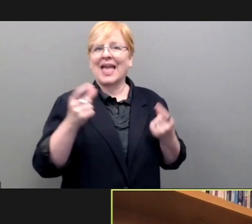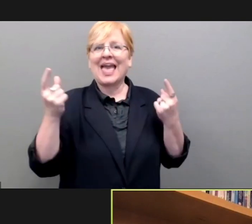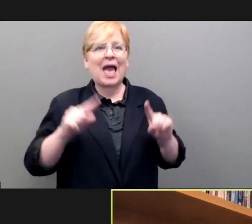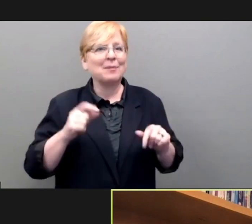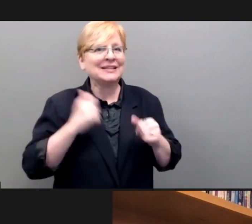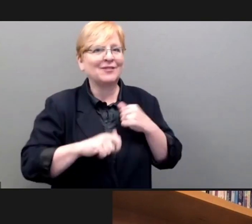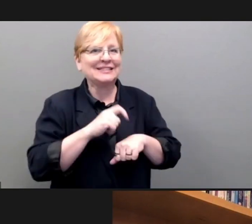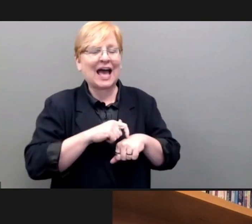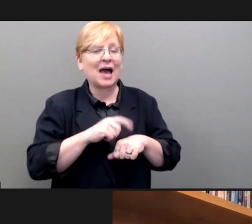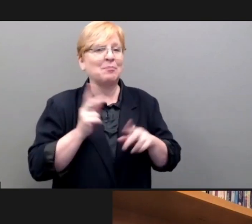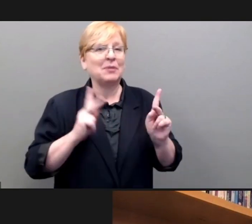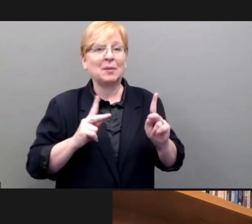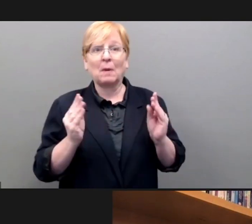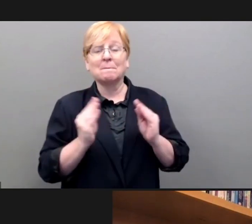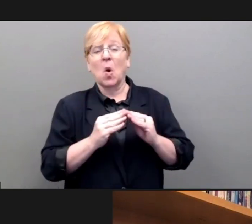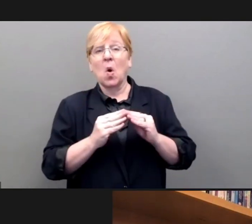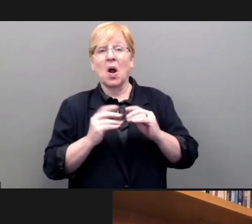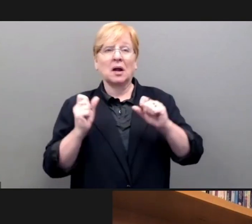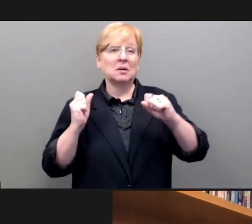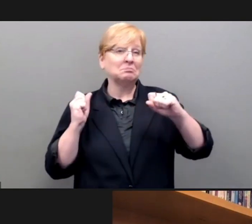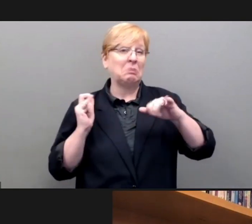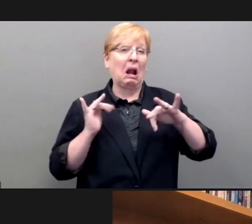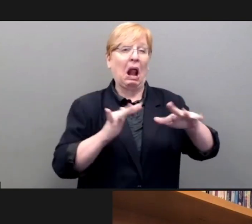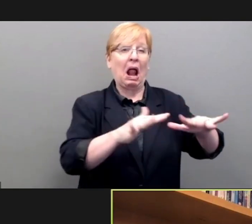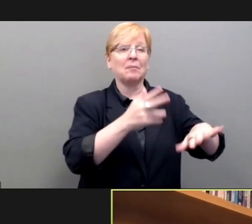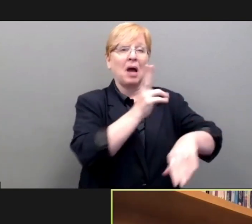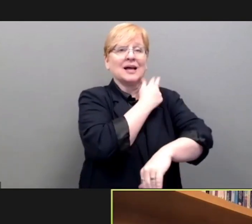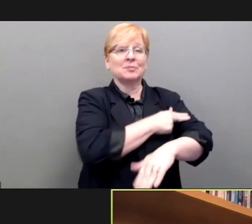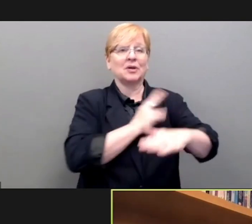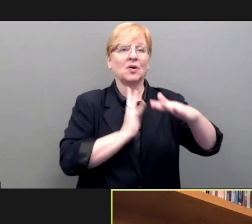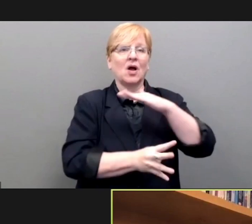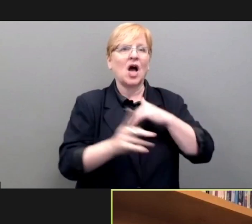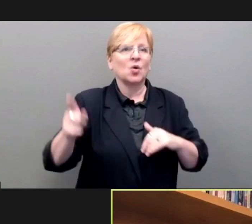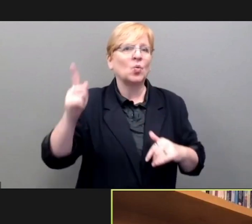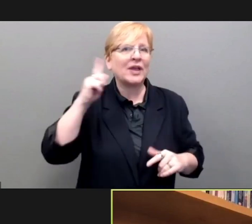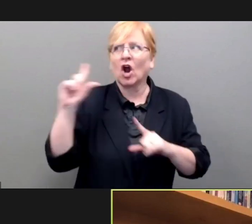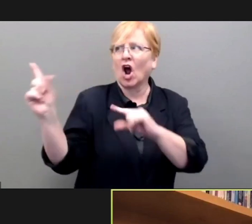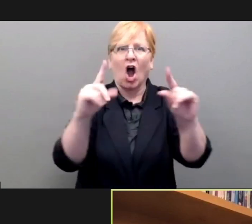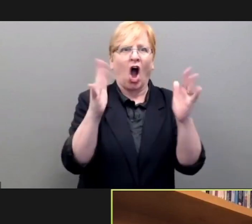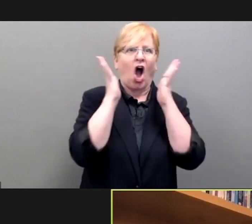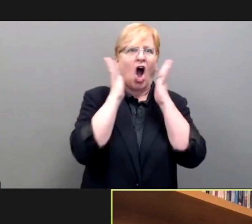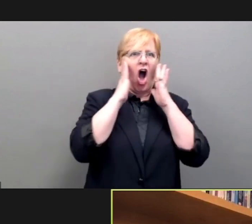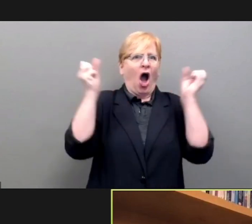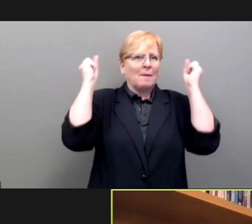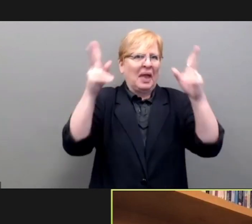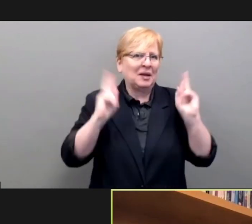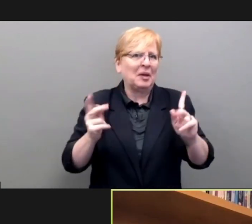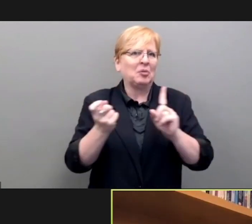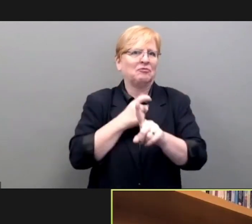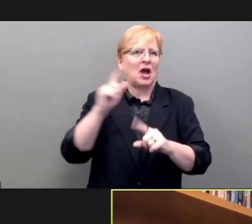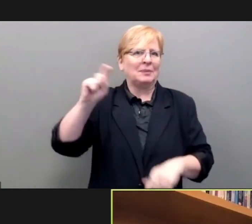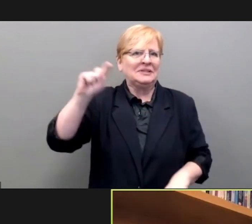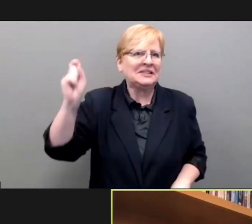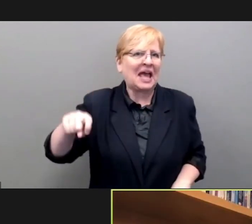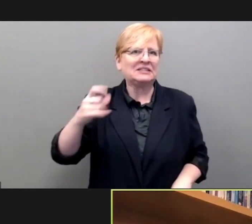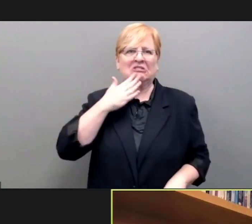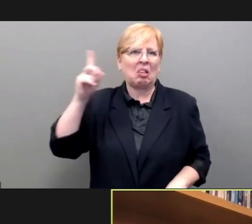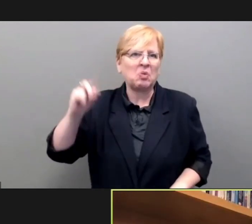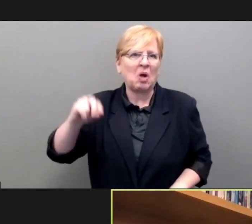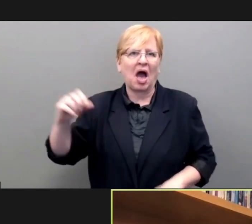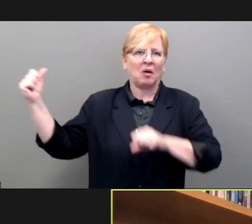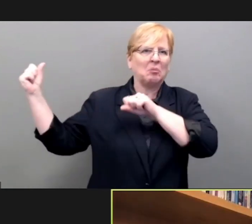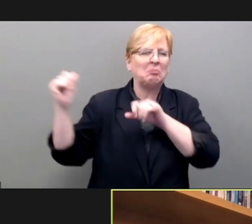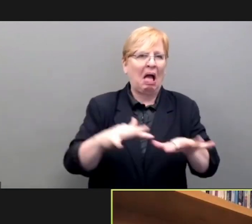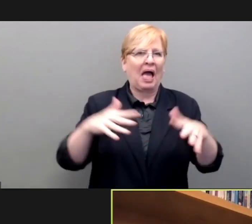go up, is rumor spread that we're besieged by people from Texas or Arizona or Colorado. And then we do a special report. We can